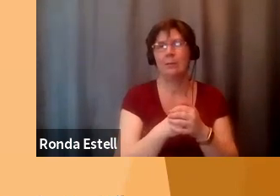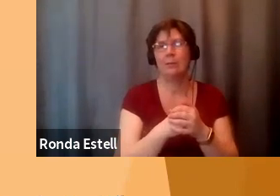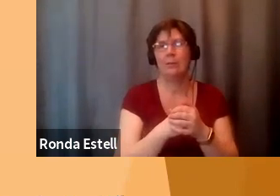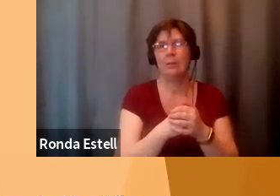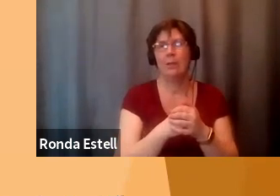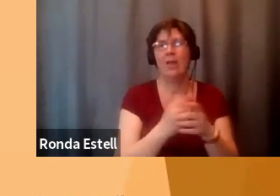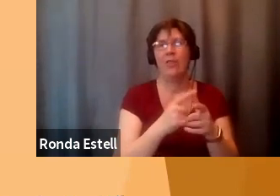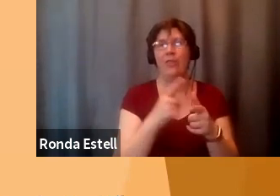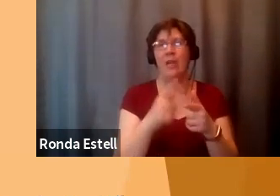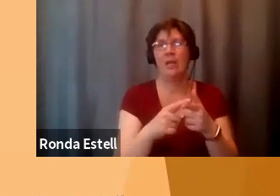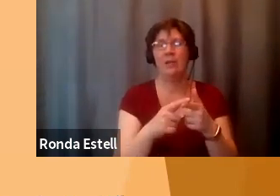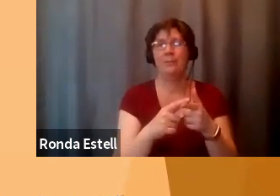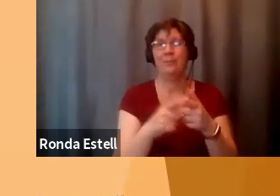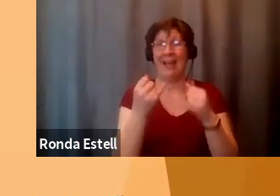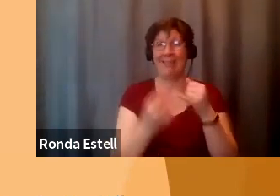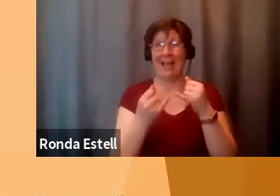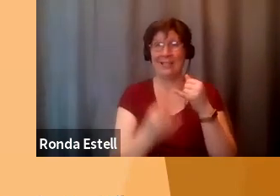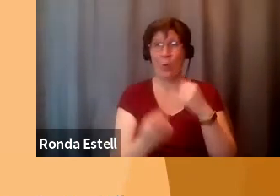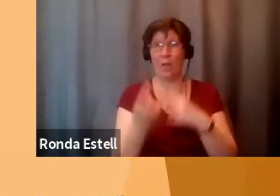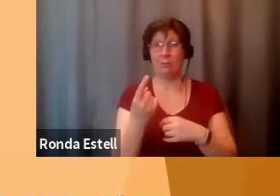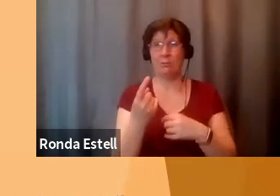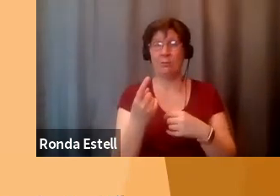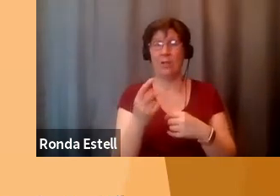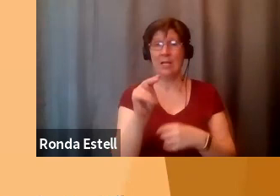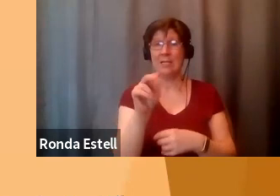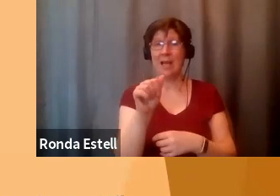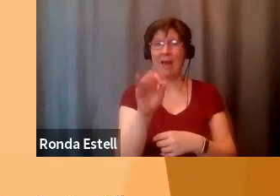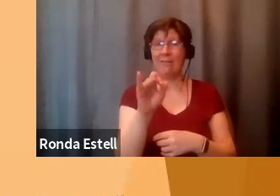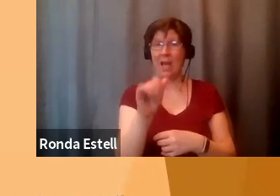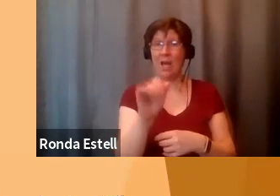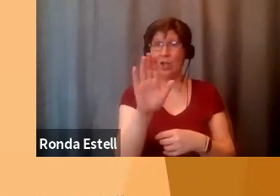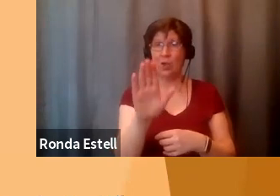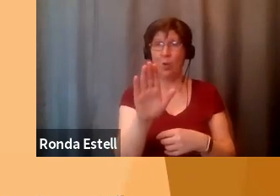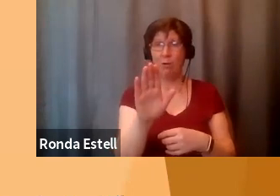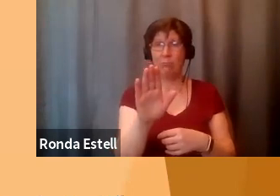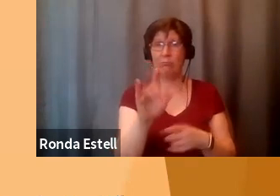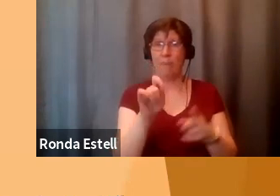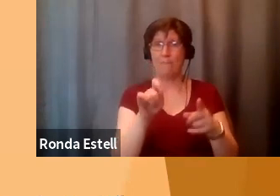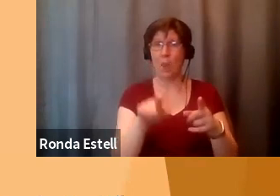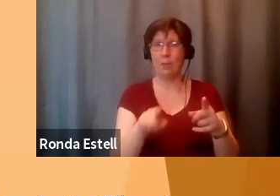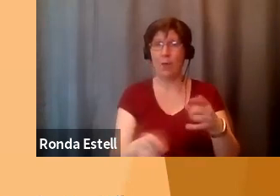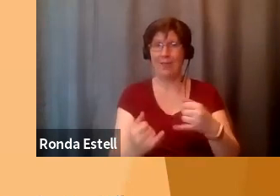And then the last one, Nafia, this is your bullet.